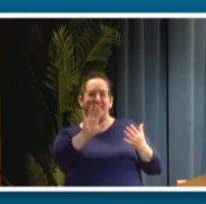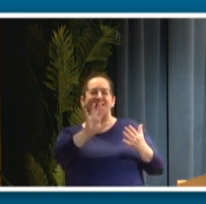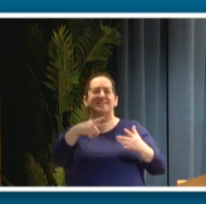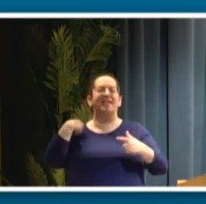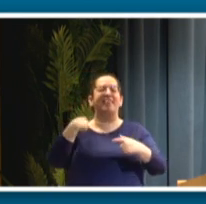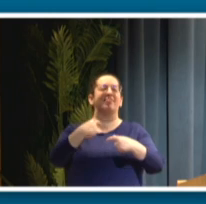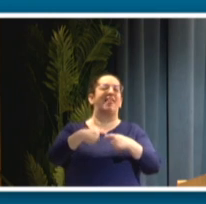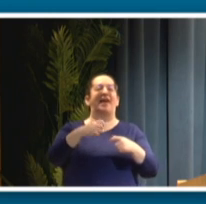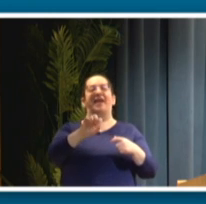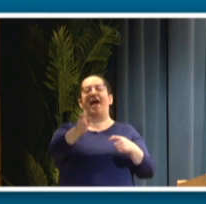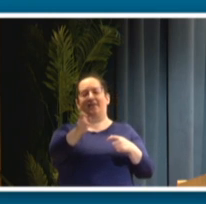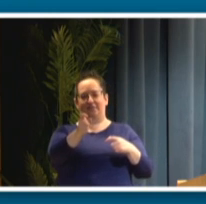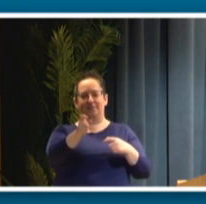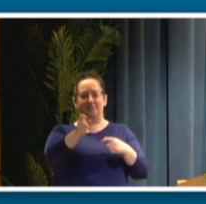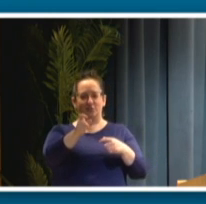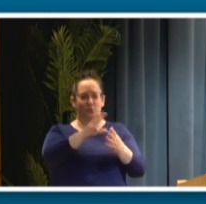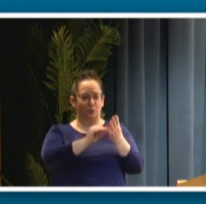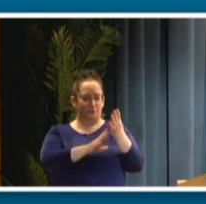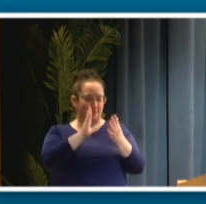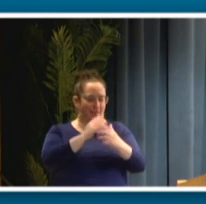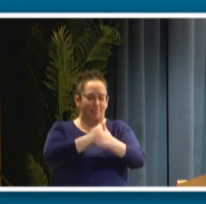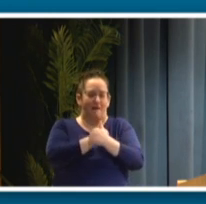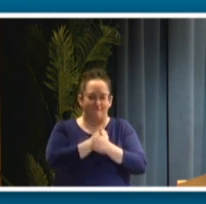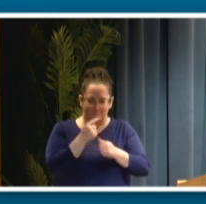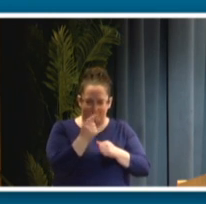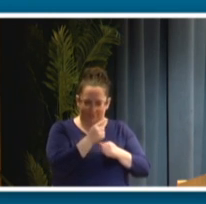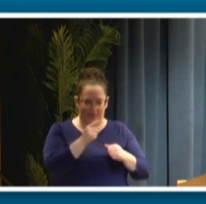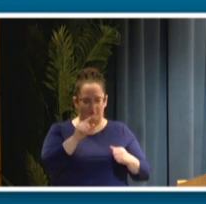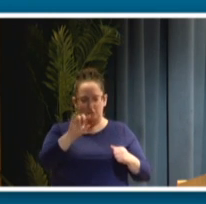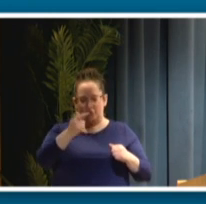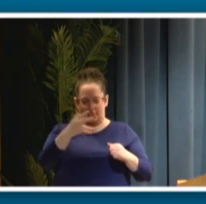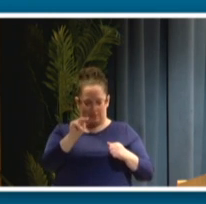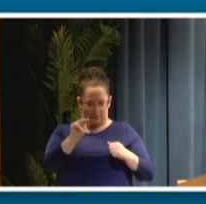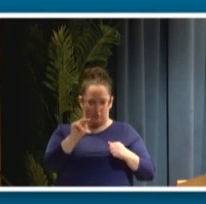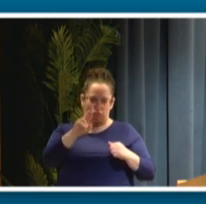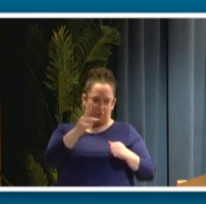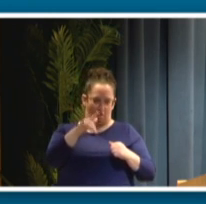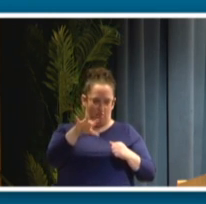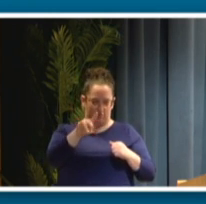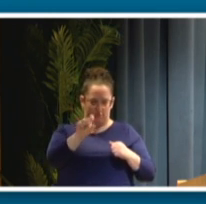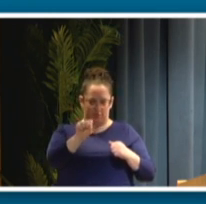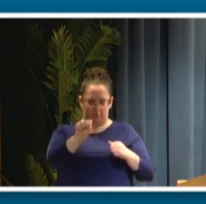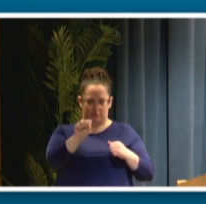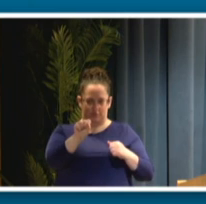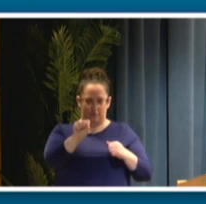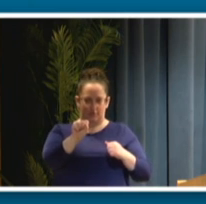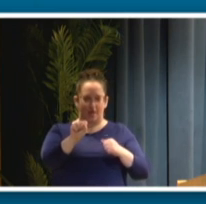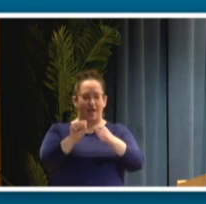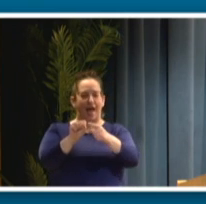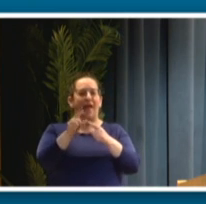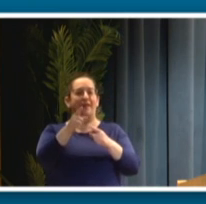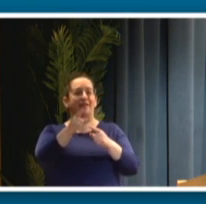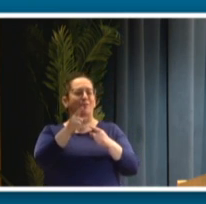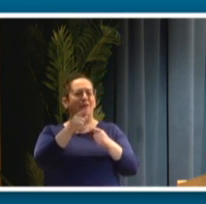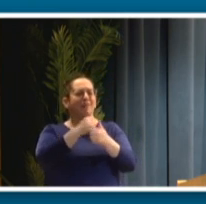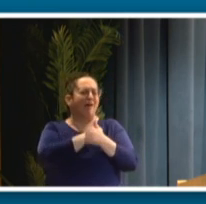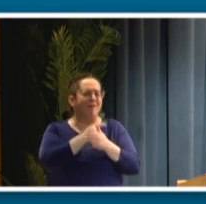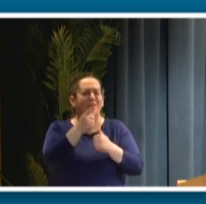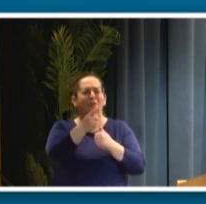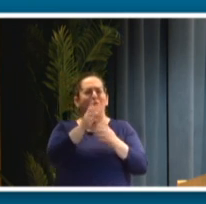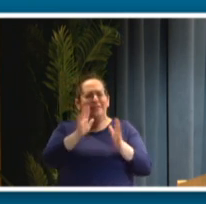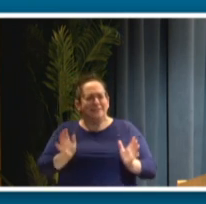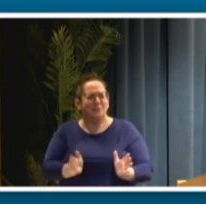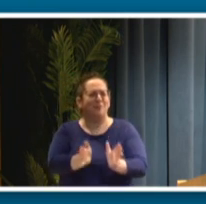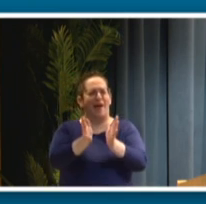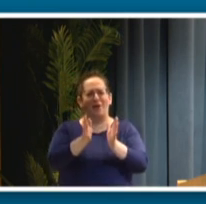Yay. Thanks for your genius and capacity to empower young people to be their very best, most authentic selves. That's one of many